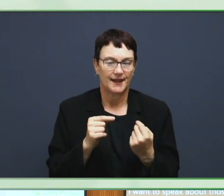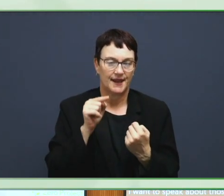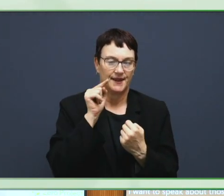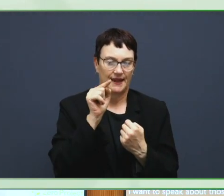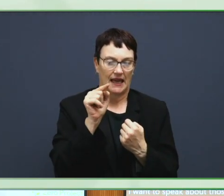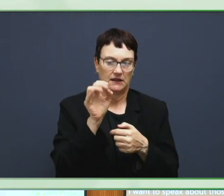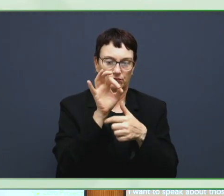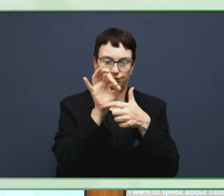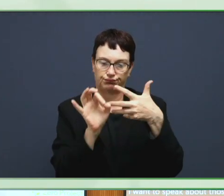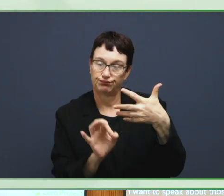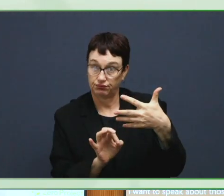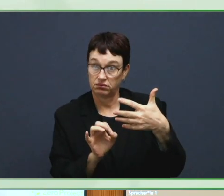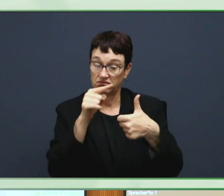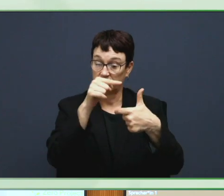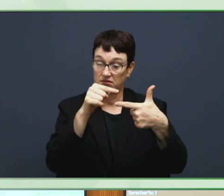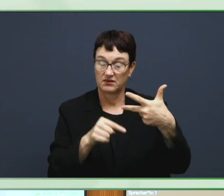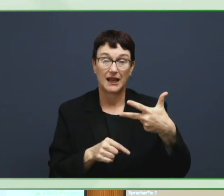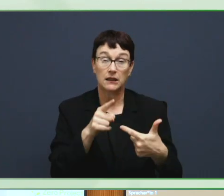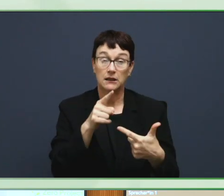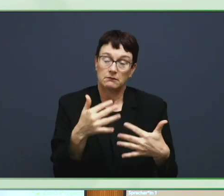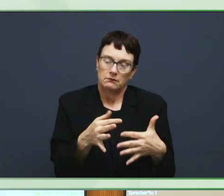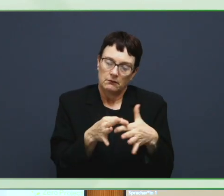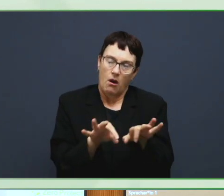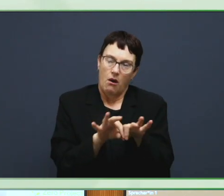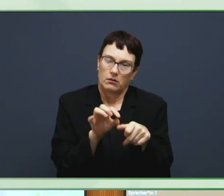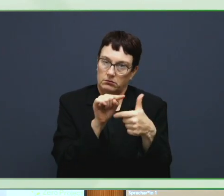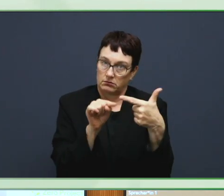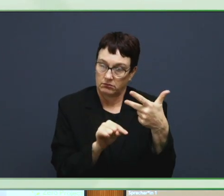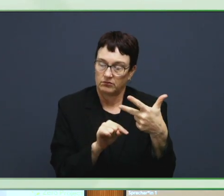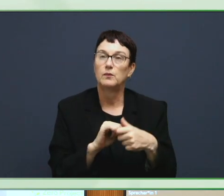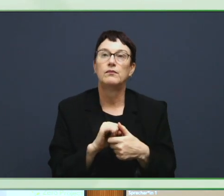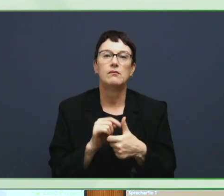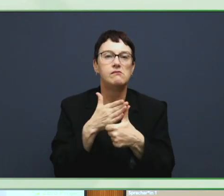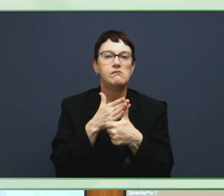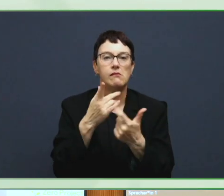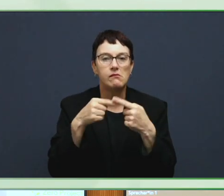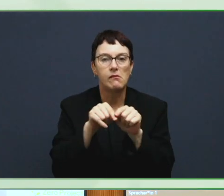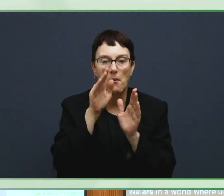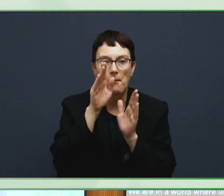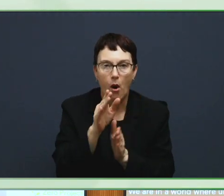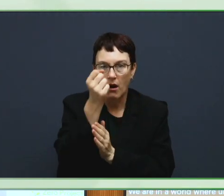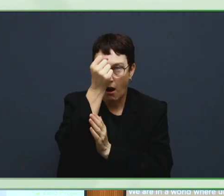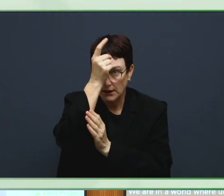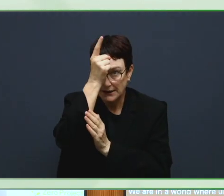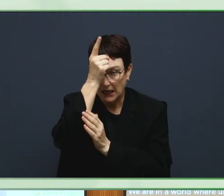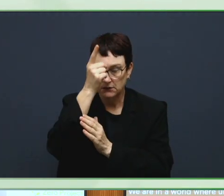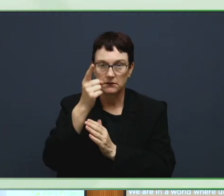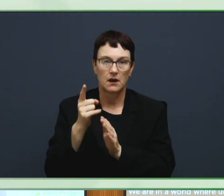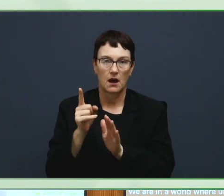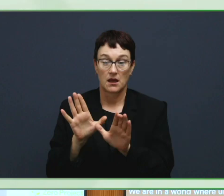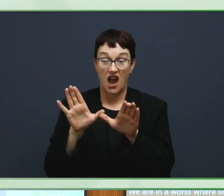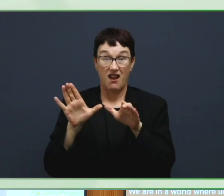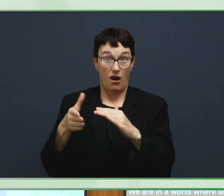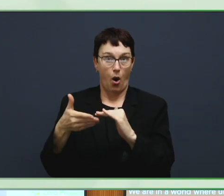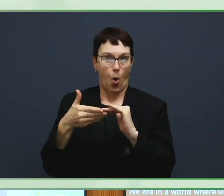in a world where understanding the fundamental layer of our organizations is absolutely